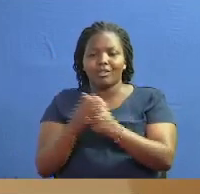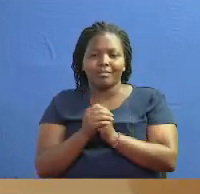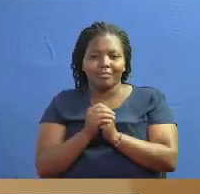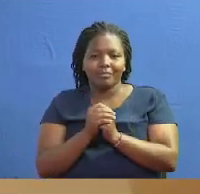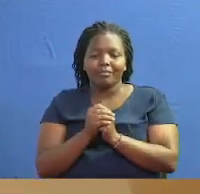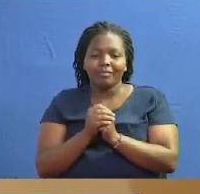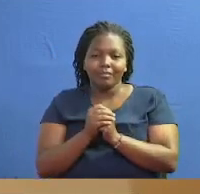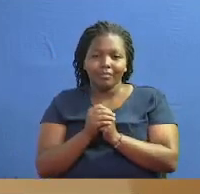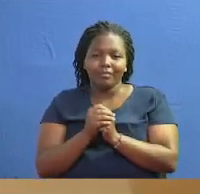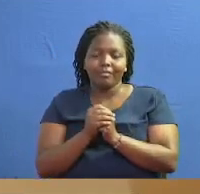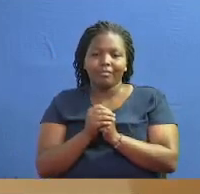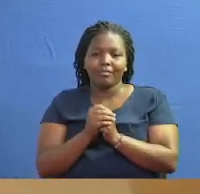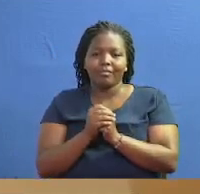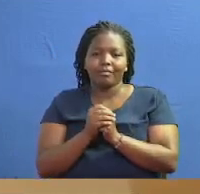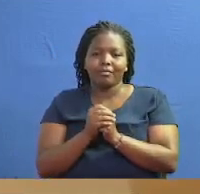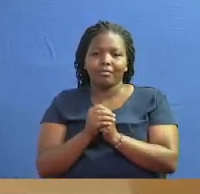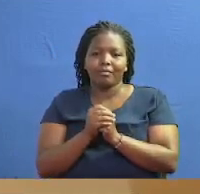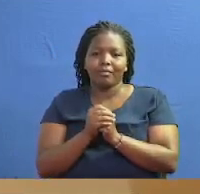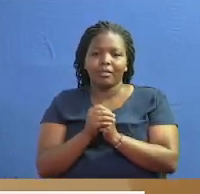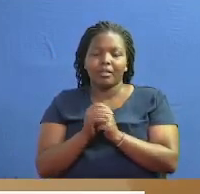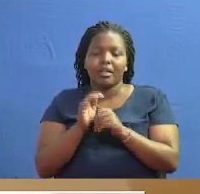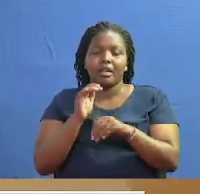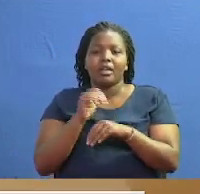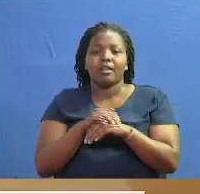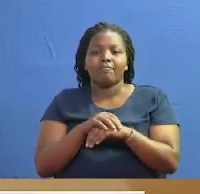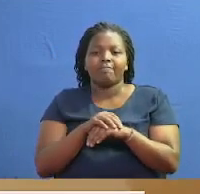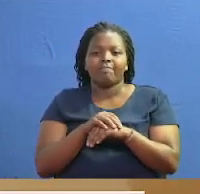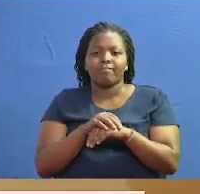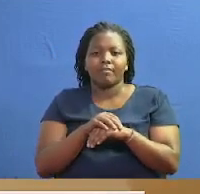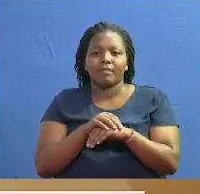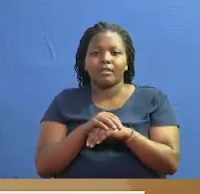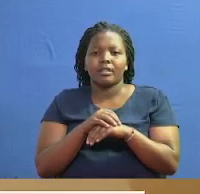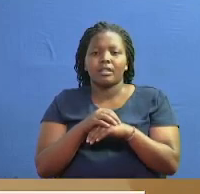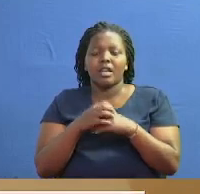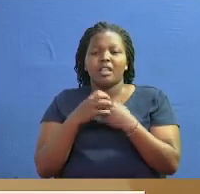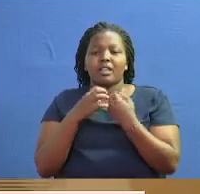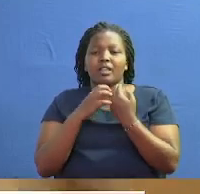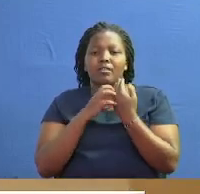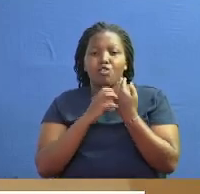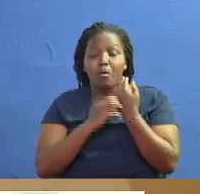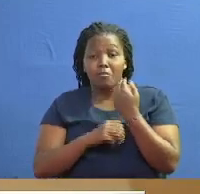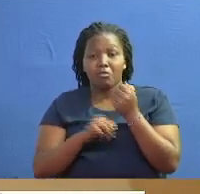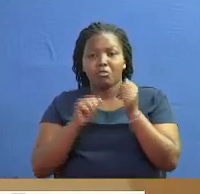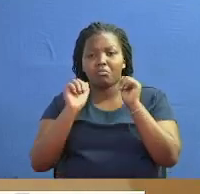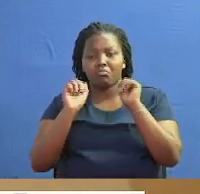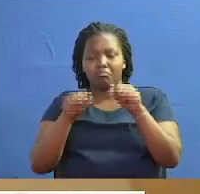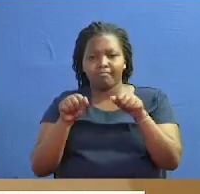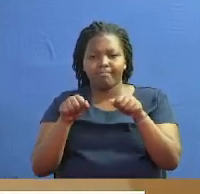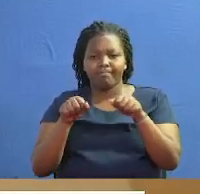malaria causes premature deliveries. It causes delivery of children who what we call